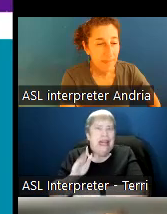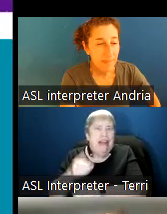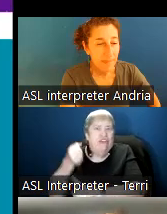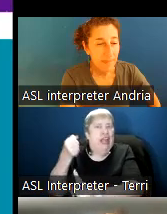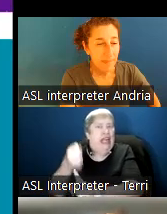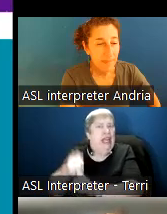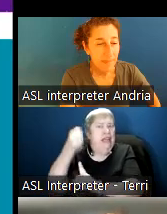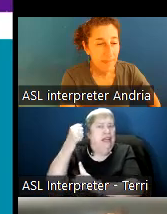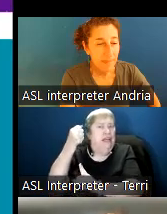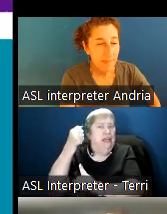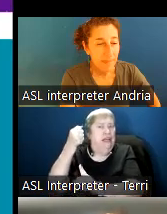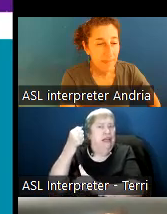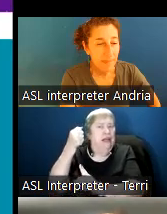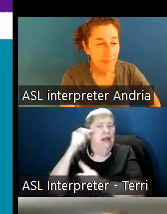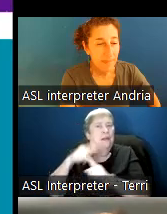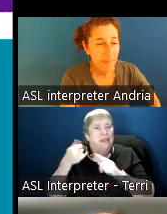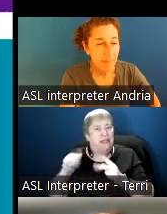make those tactics work.